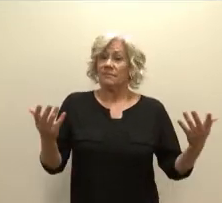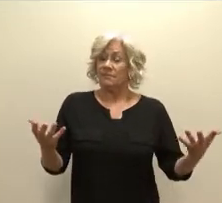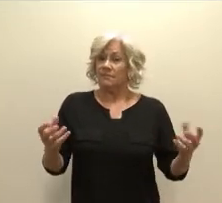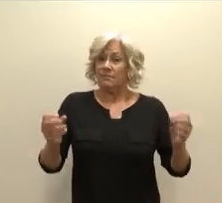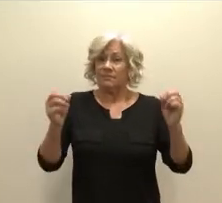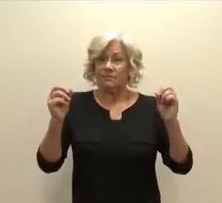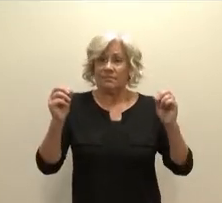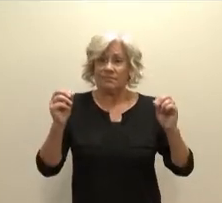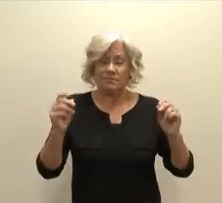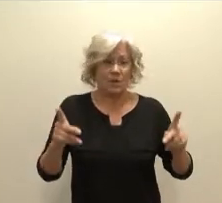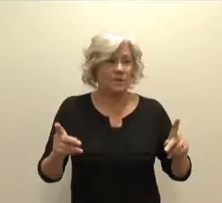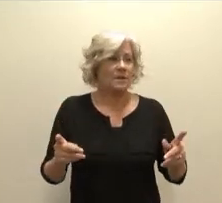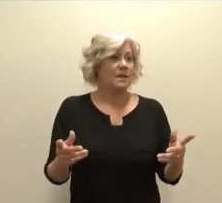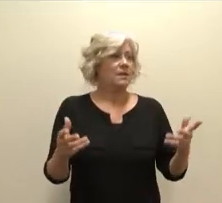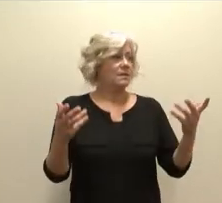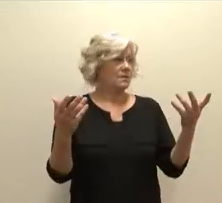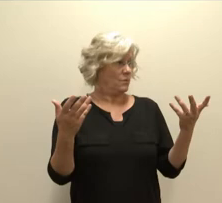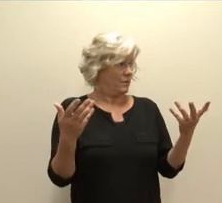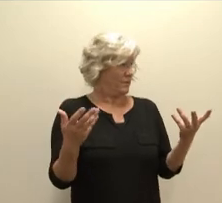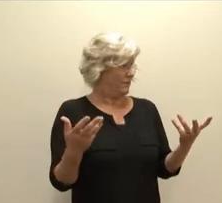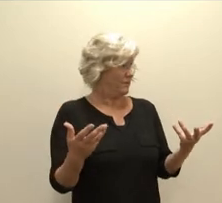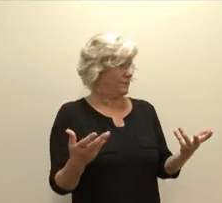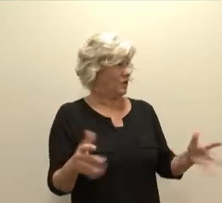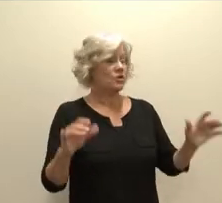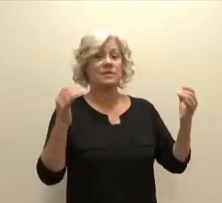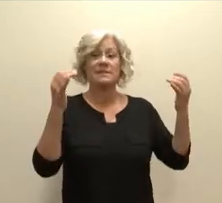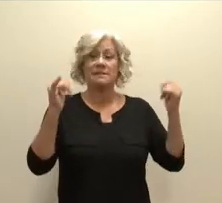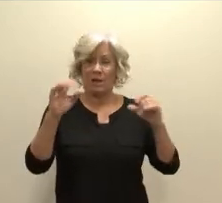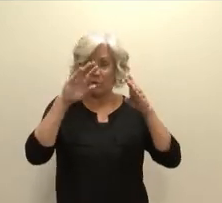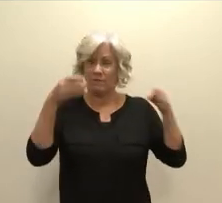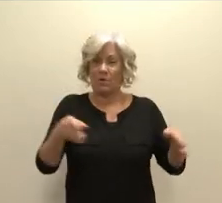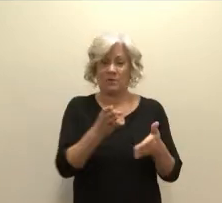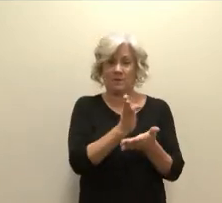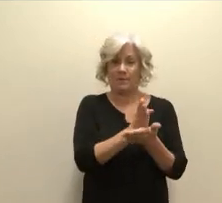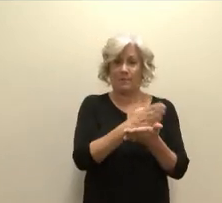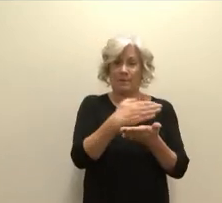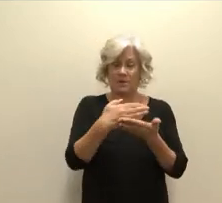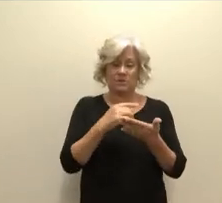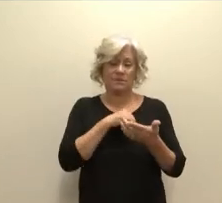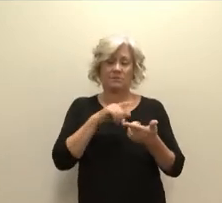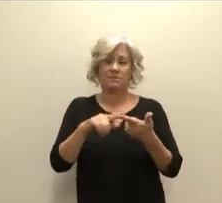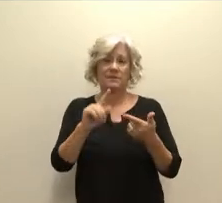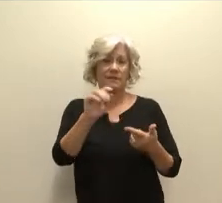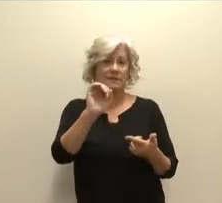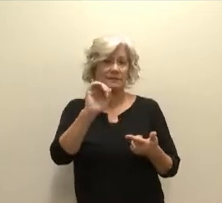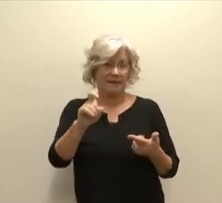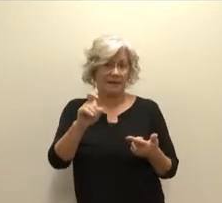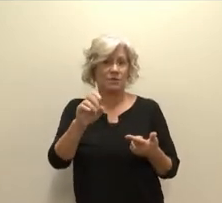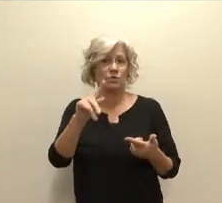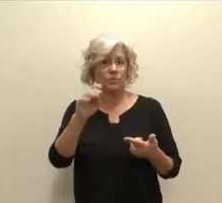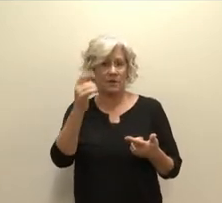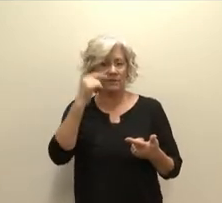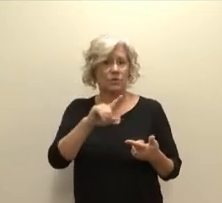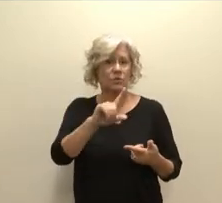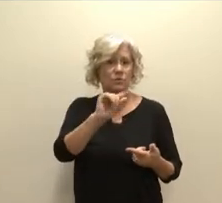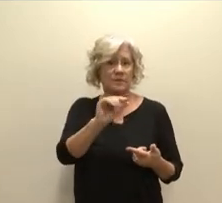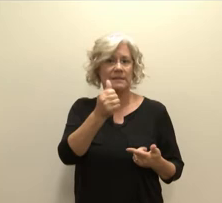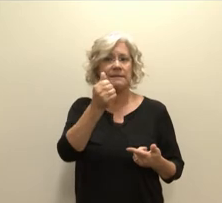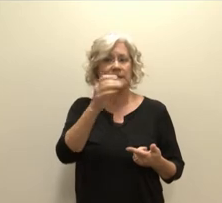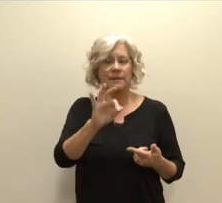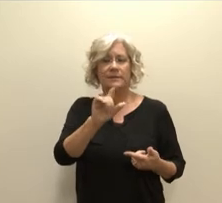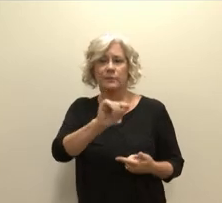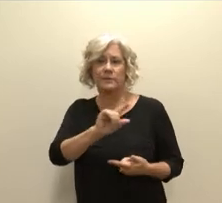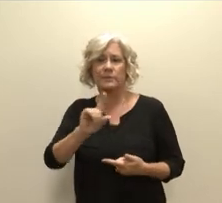Well, now a public hearing on budget and proposed tax rate for the 2019-2020 fiscal year,